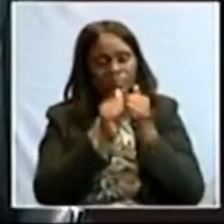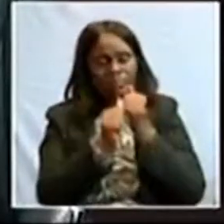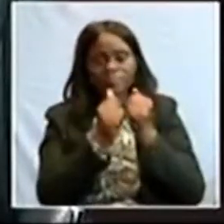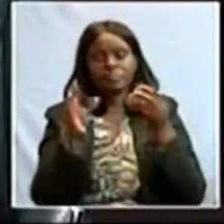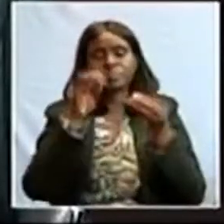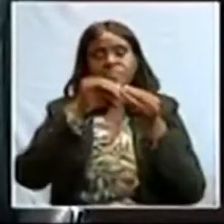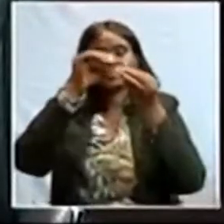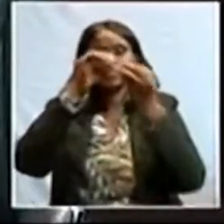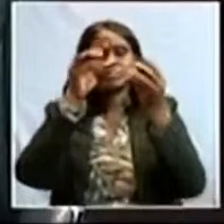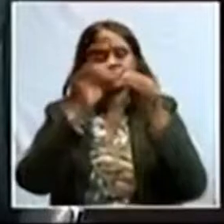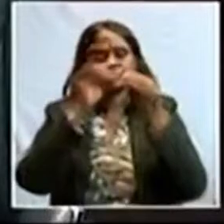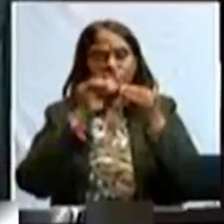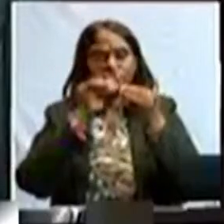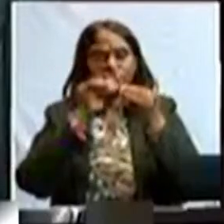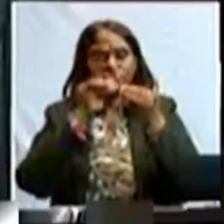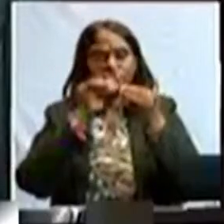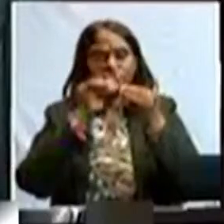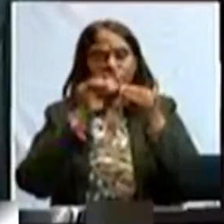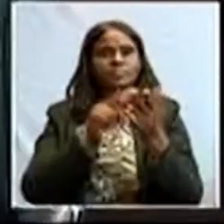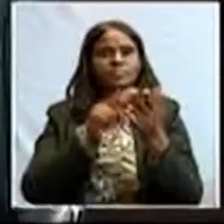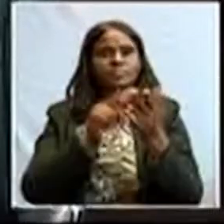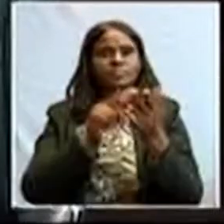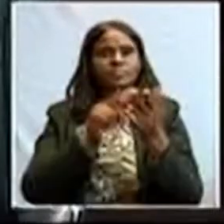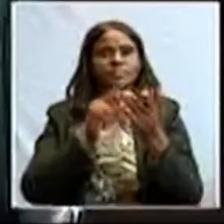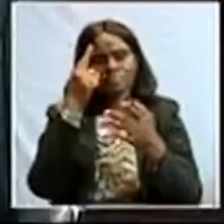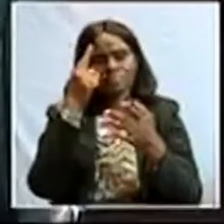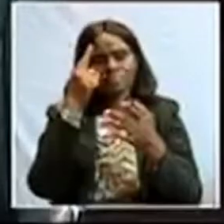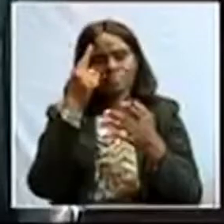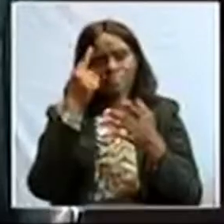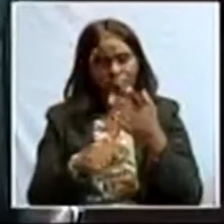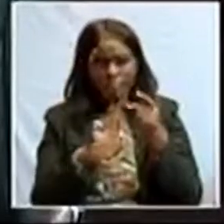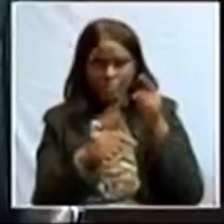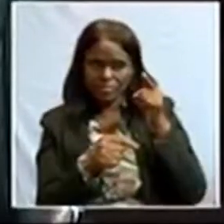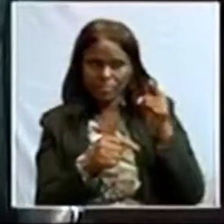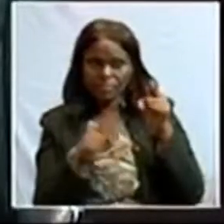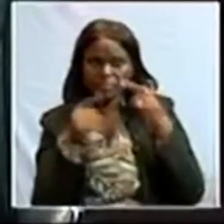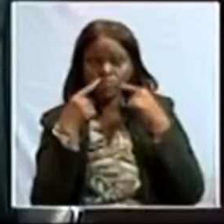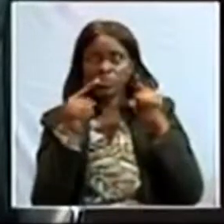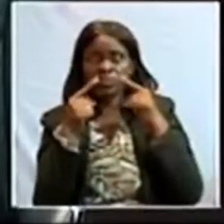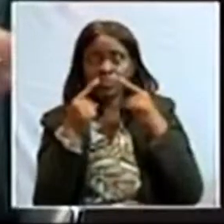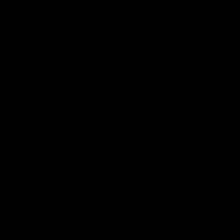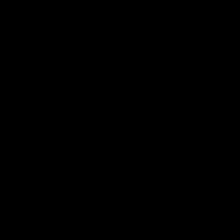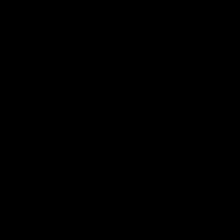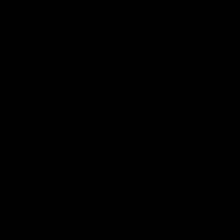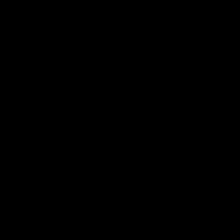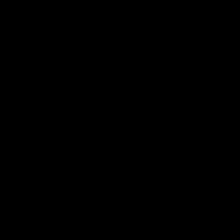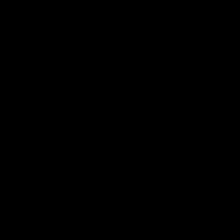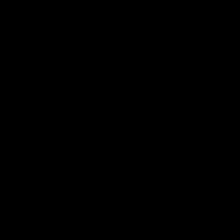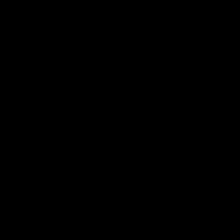added. They should all report to you. That is what this circular